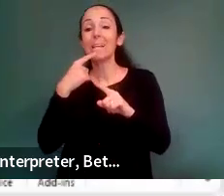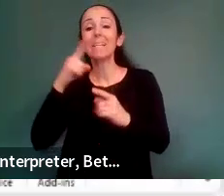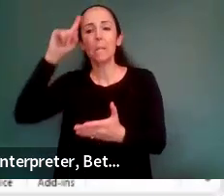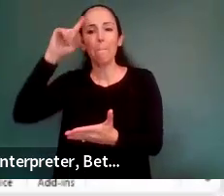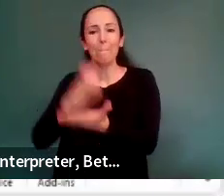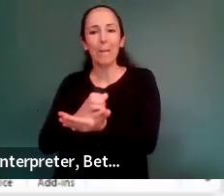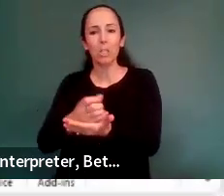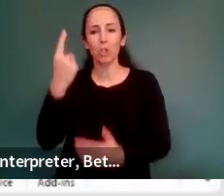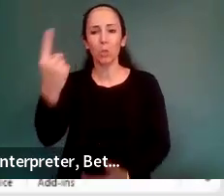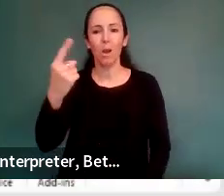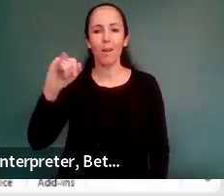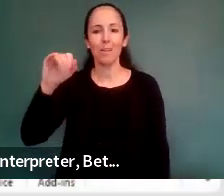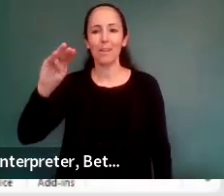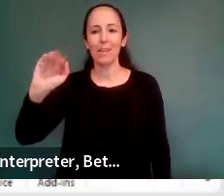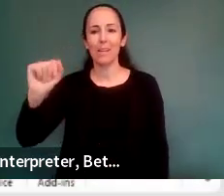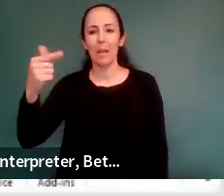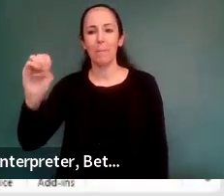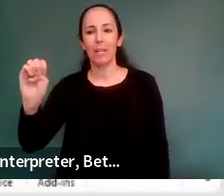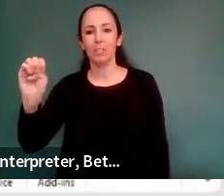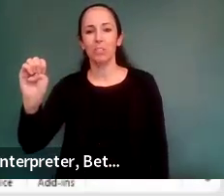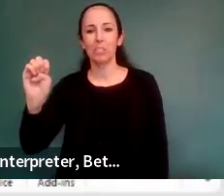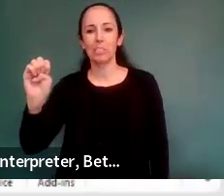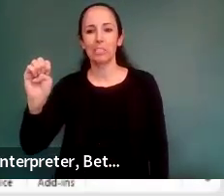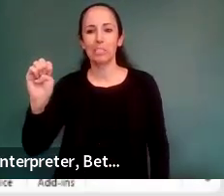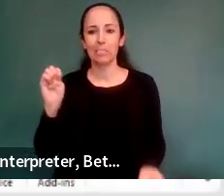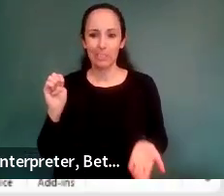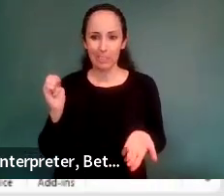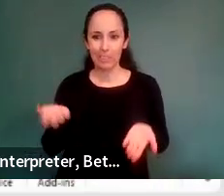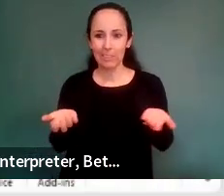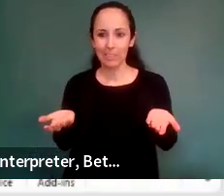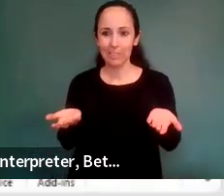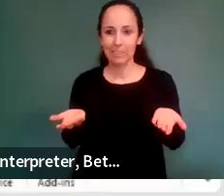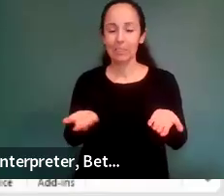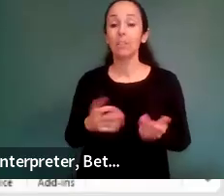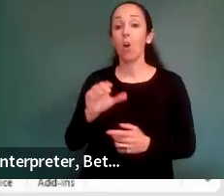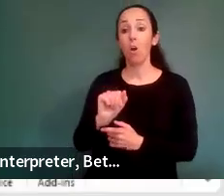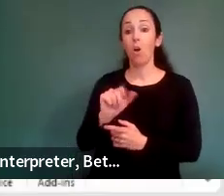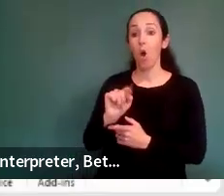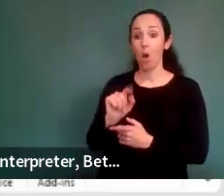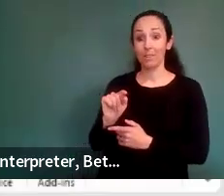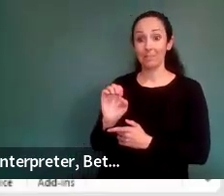Again, remember how we said alt text is important to convey context and meaning?